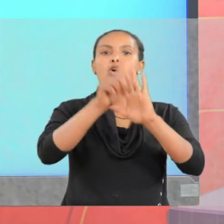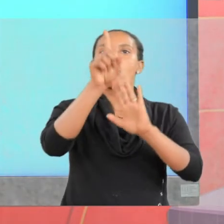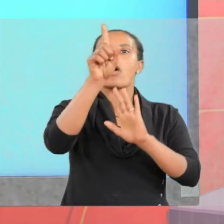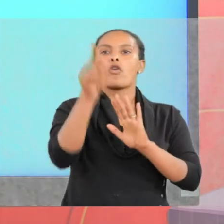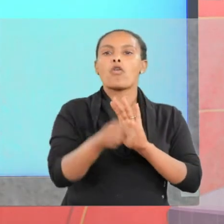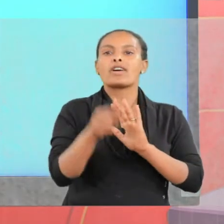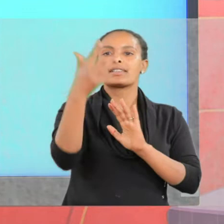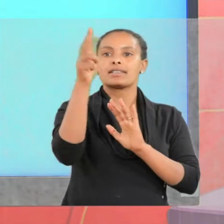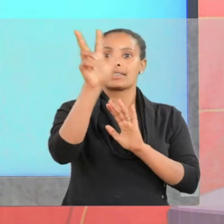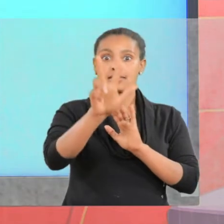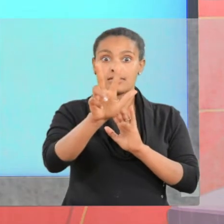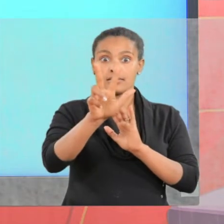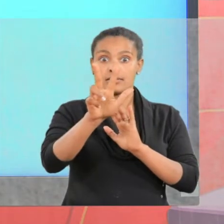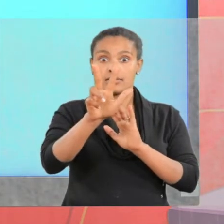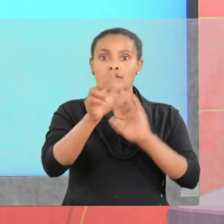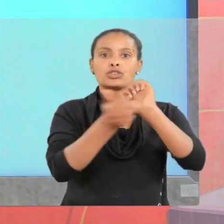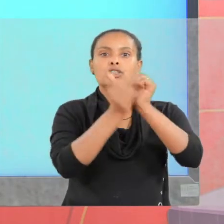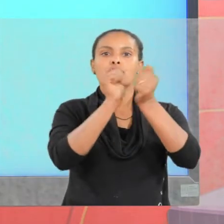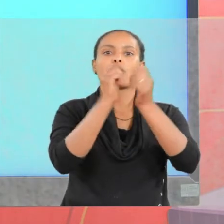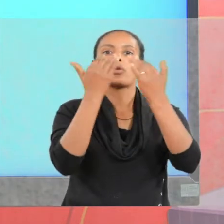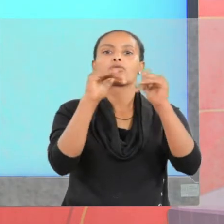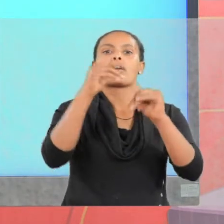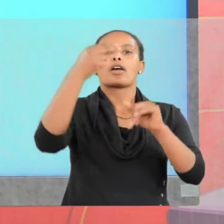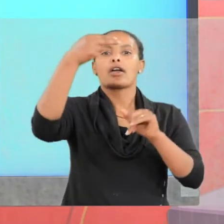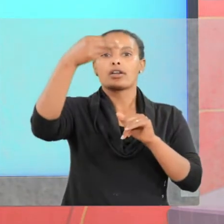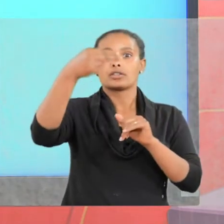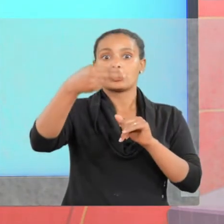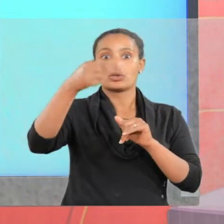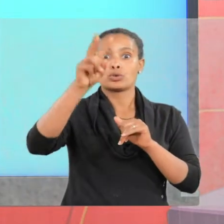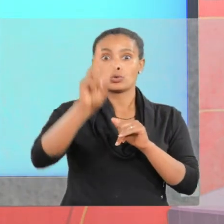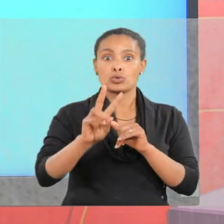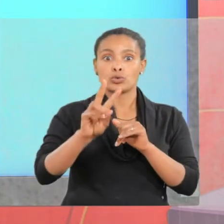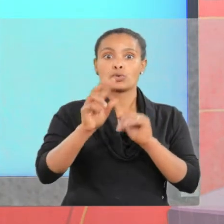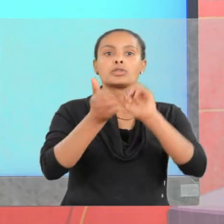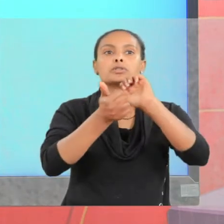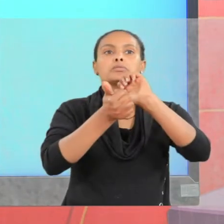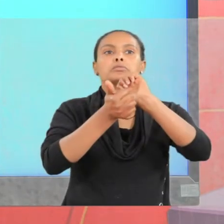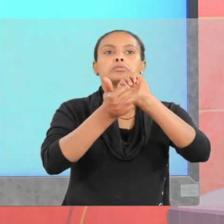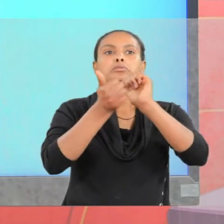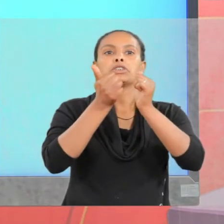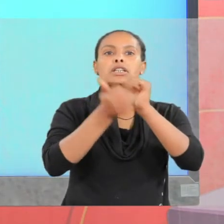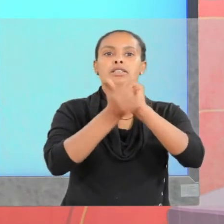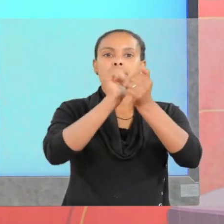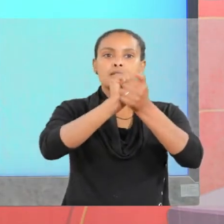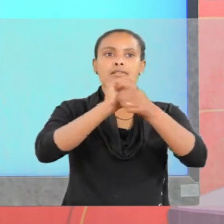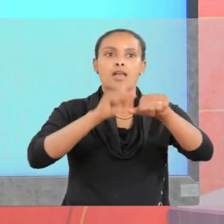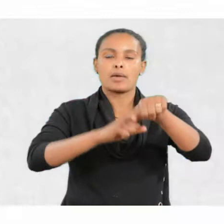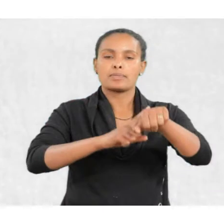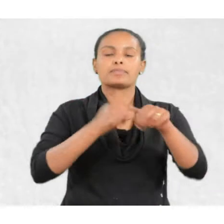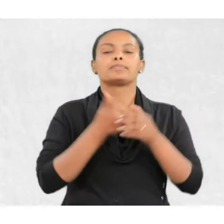1/3 change in concentration of hydrogen divided by change in time.